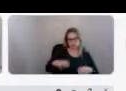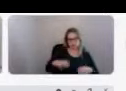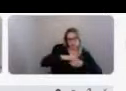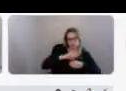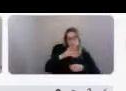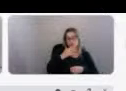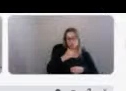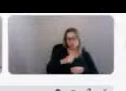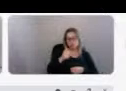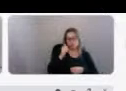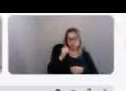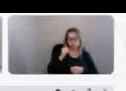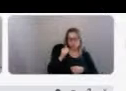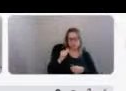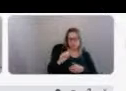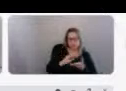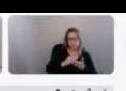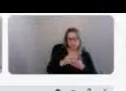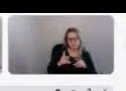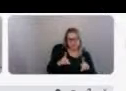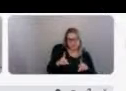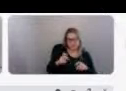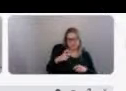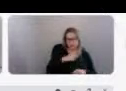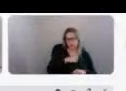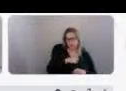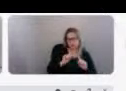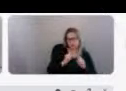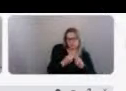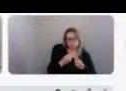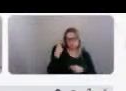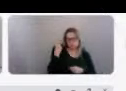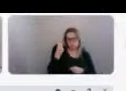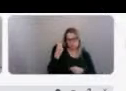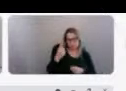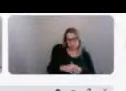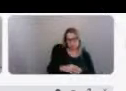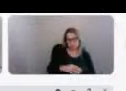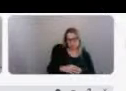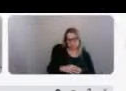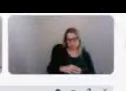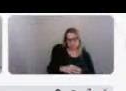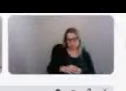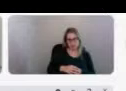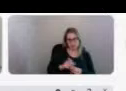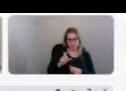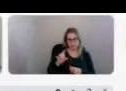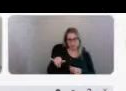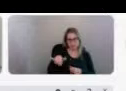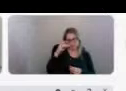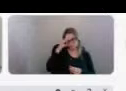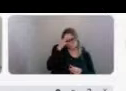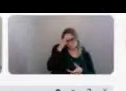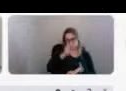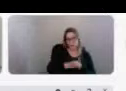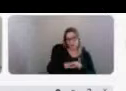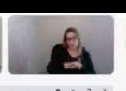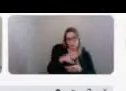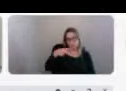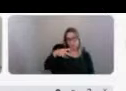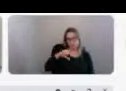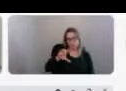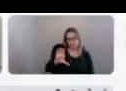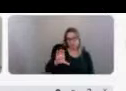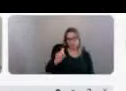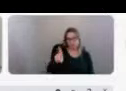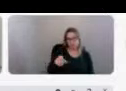age population legislative districts only i still believe that people of color should